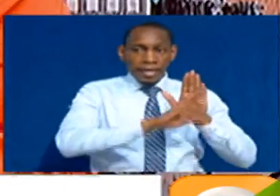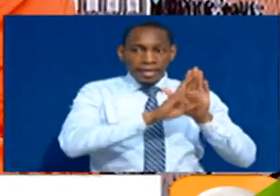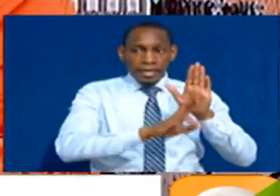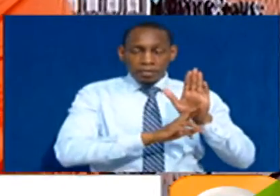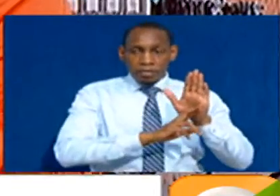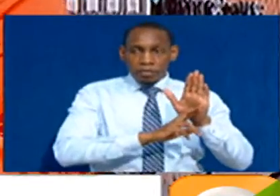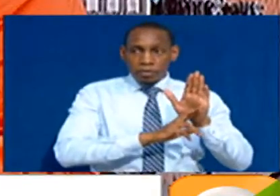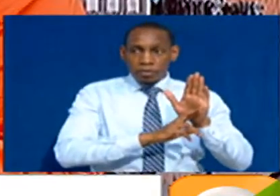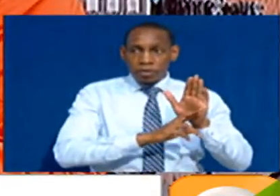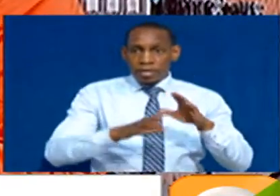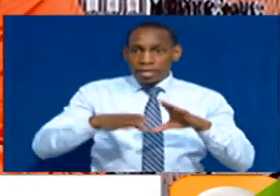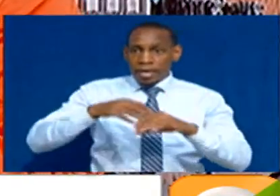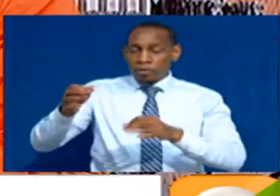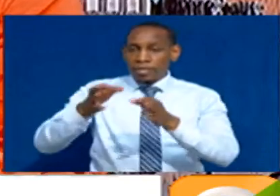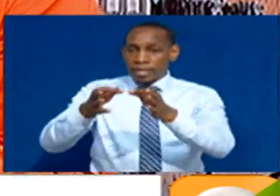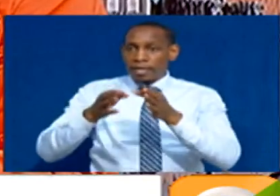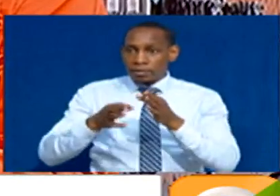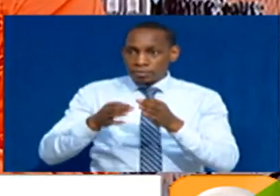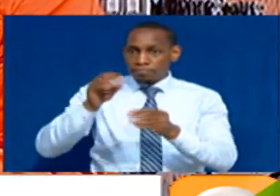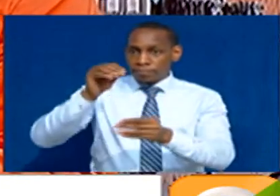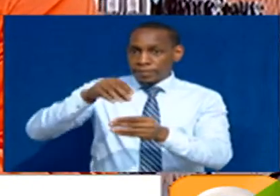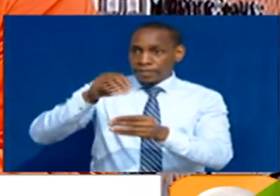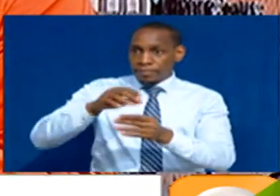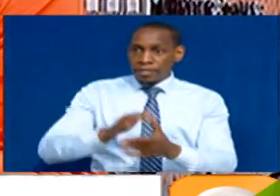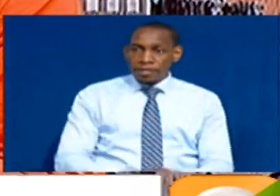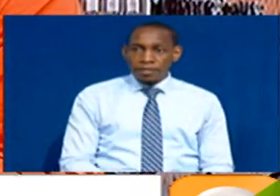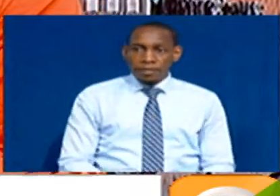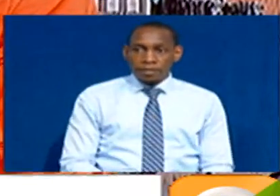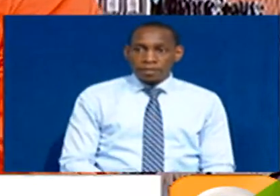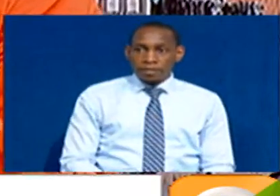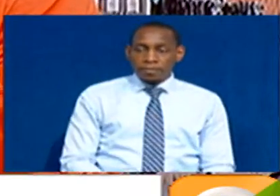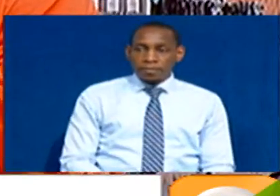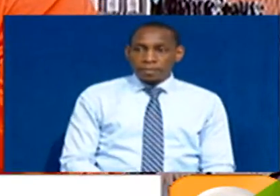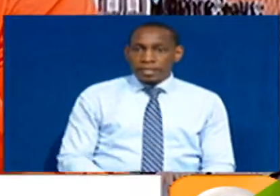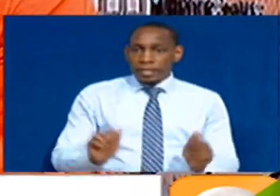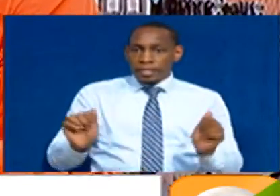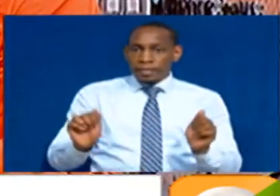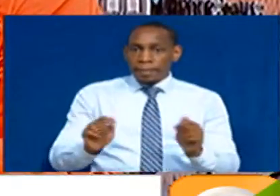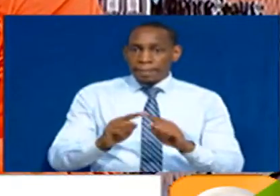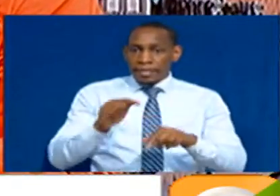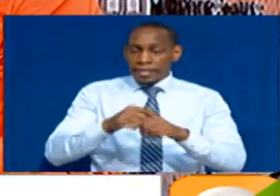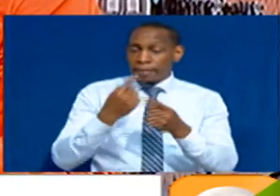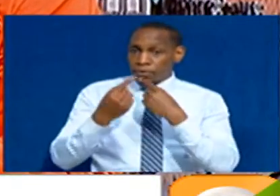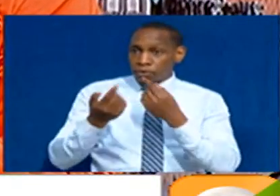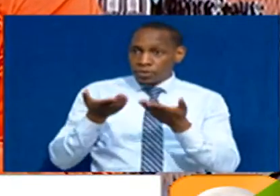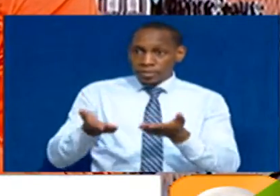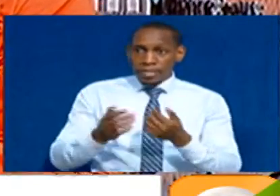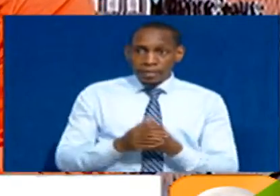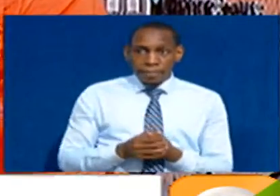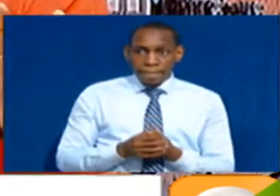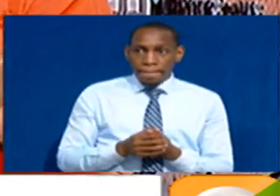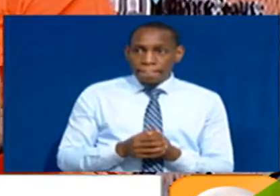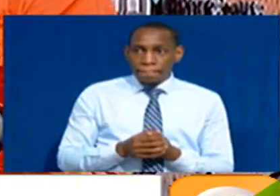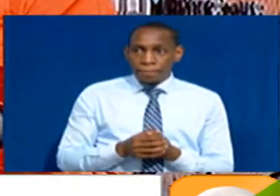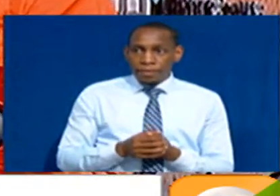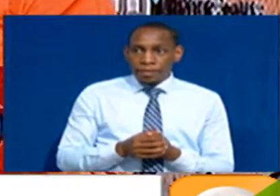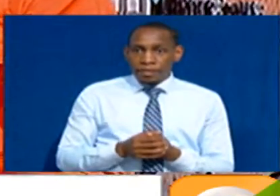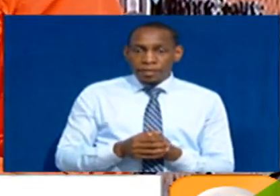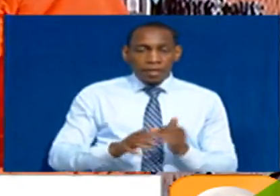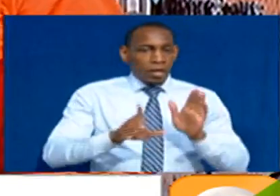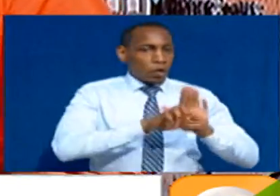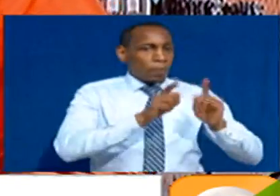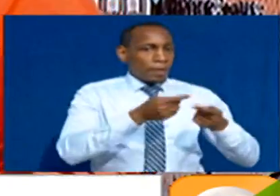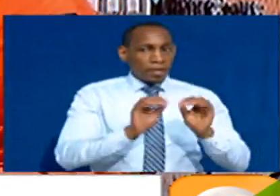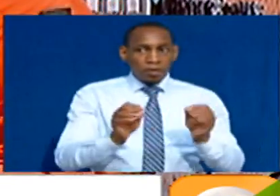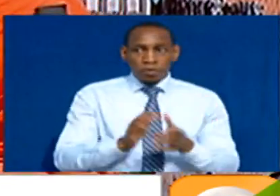regulation that deals with offshore investments. Nothing stops us. But as we speak right now, there's nothing illegal with